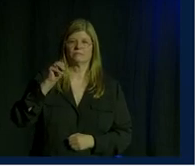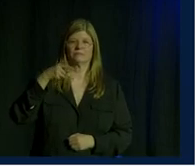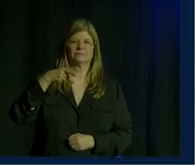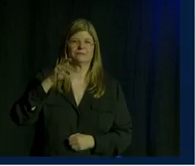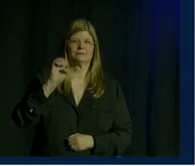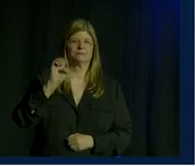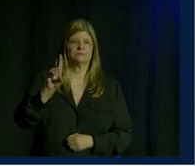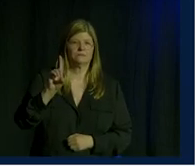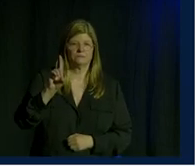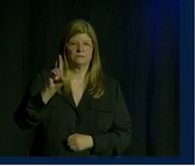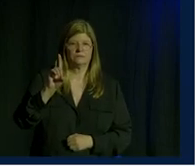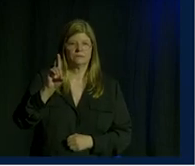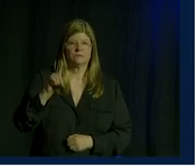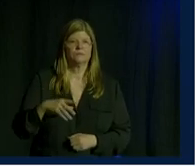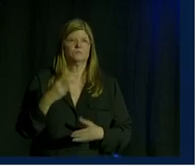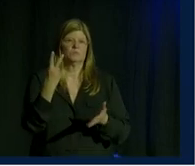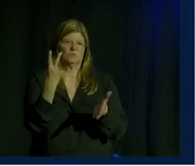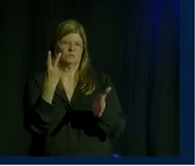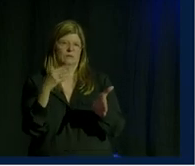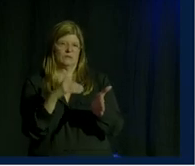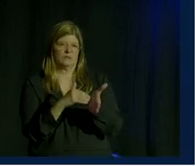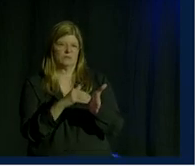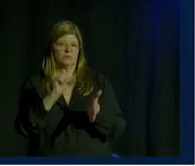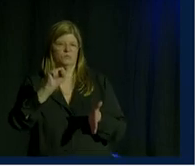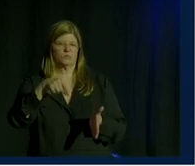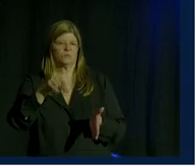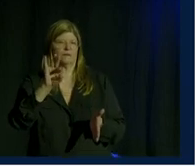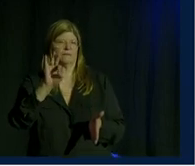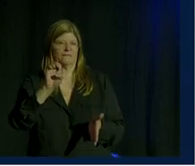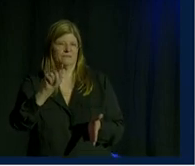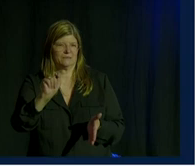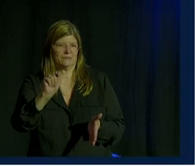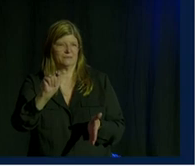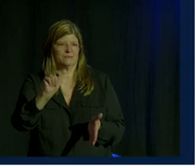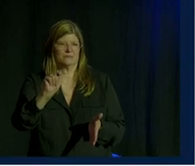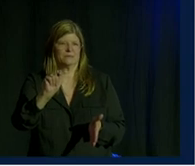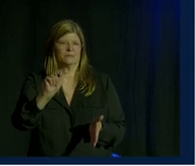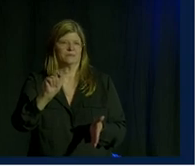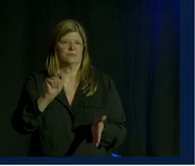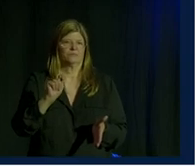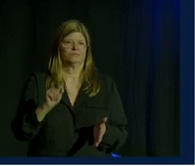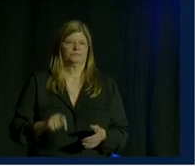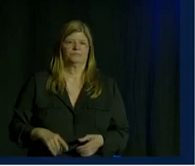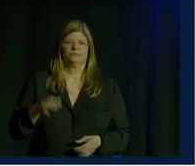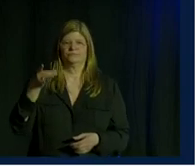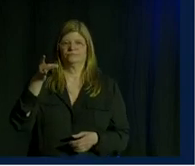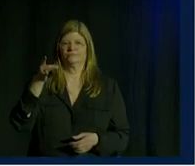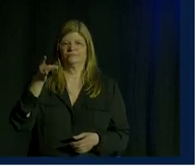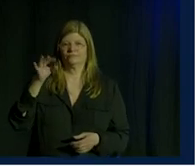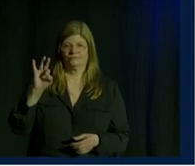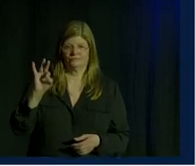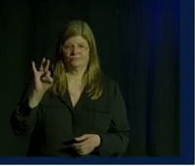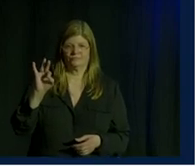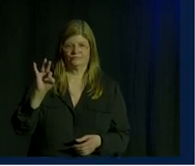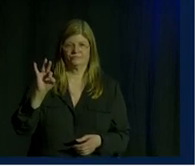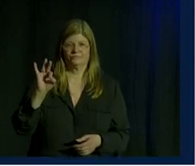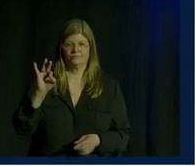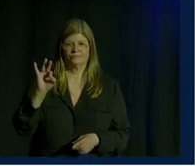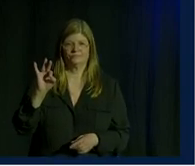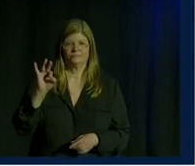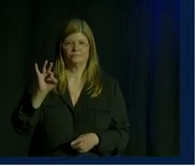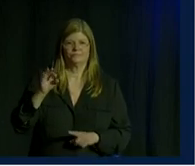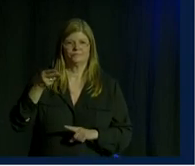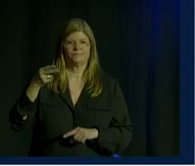district tenancy to be included at the parcels. Parcels 8 and 9 include historically designated buildings that must be preserved